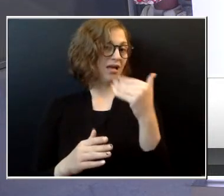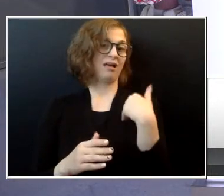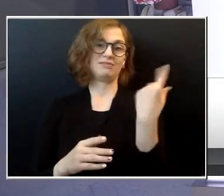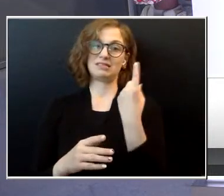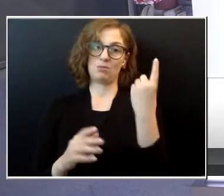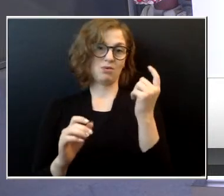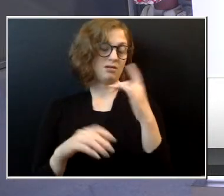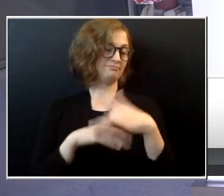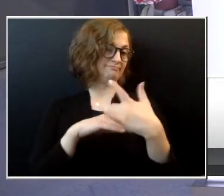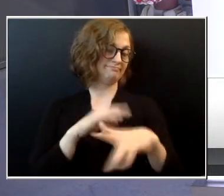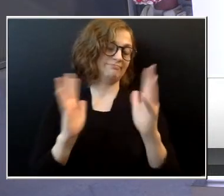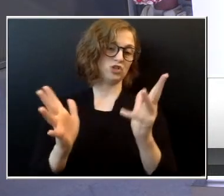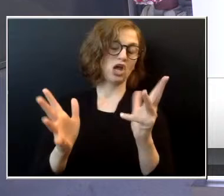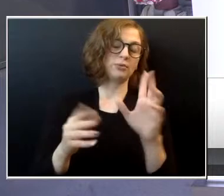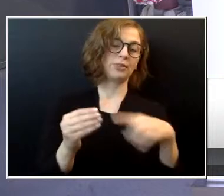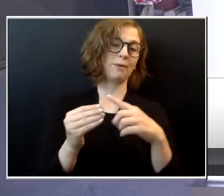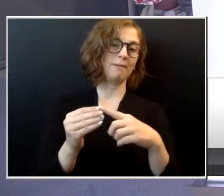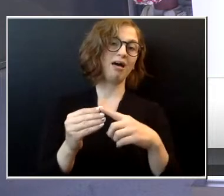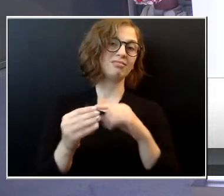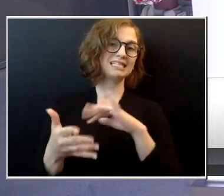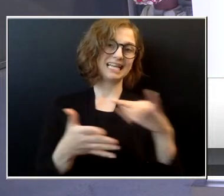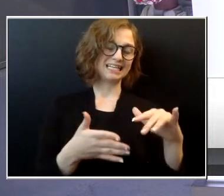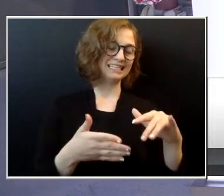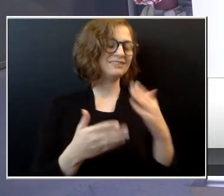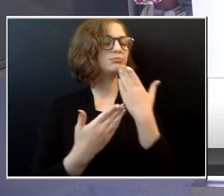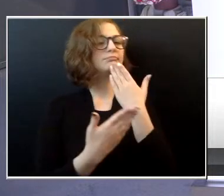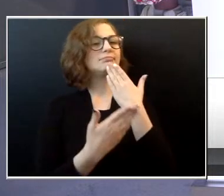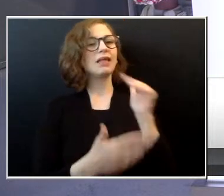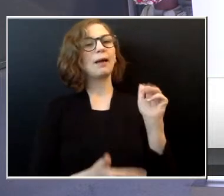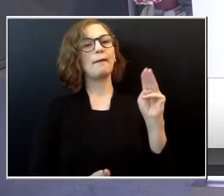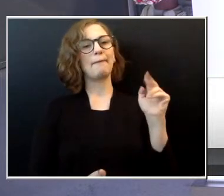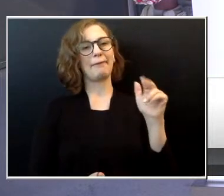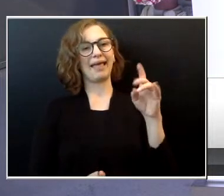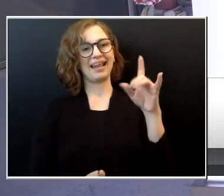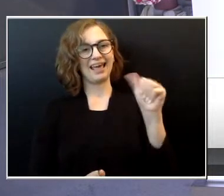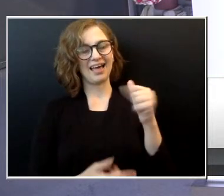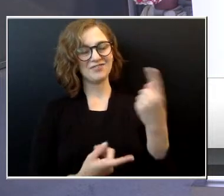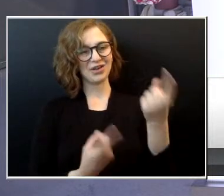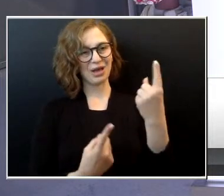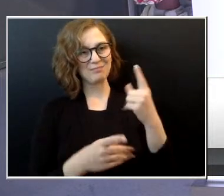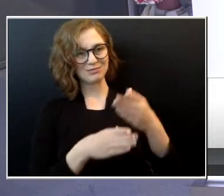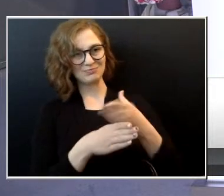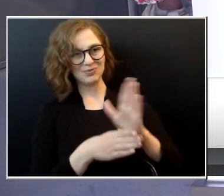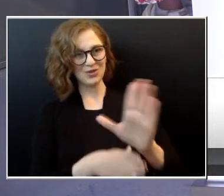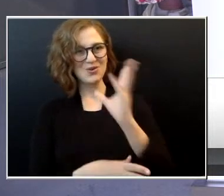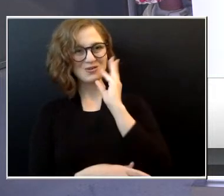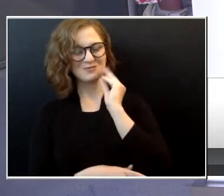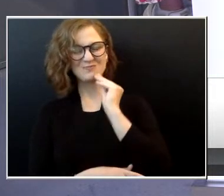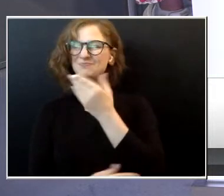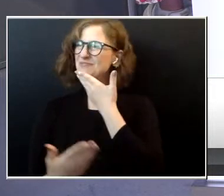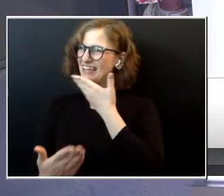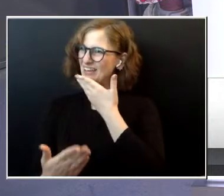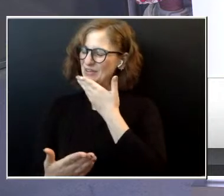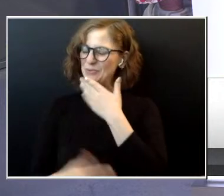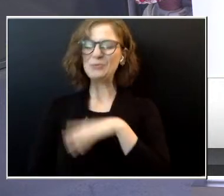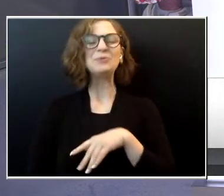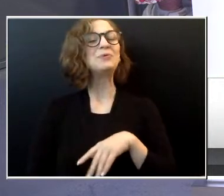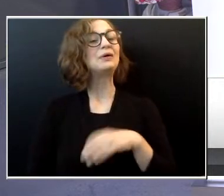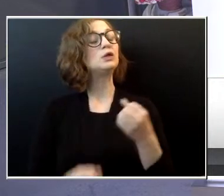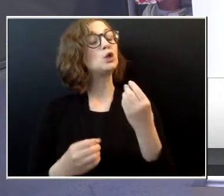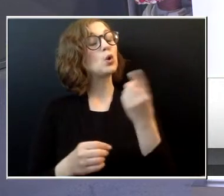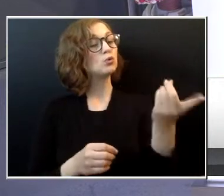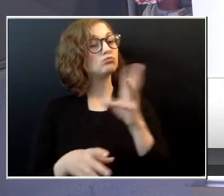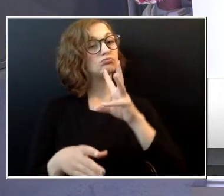thanks. So Amanda, thank you very much for being here and sharing your experiences with us. Thank you for having me. Absolutely. So you were a participant in the study